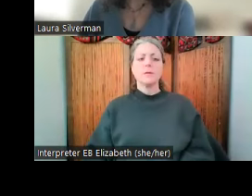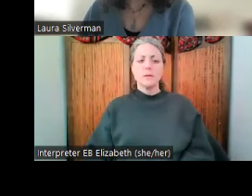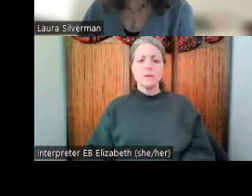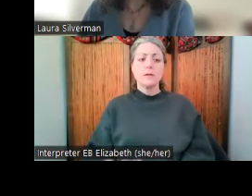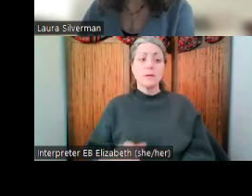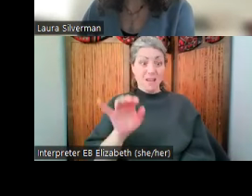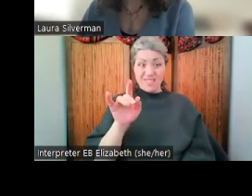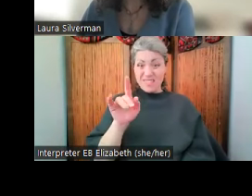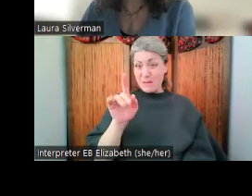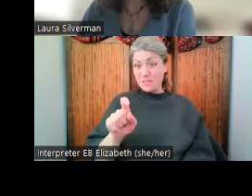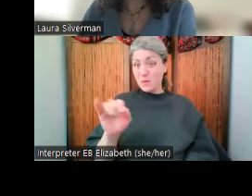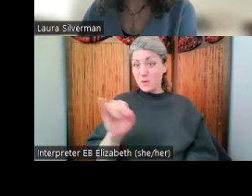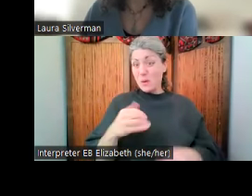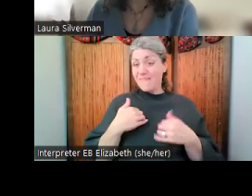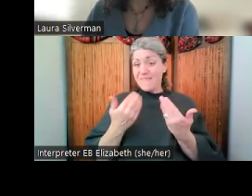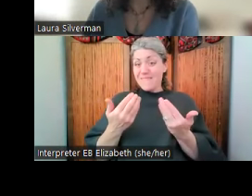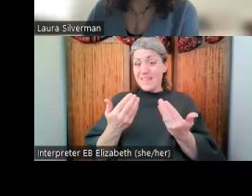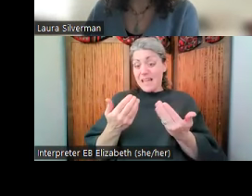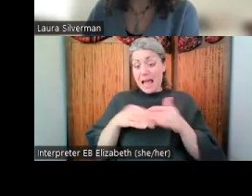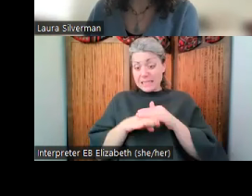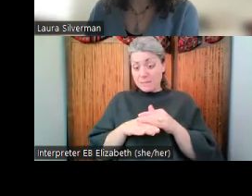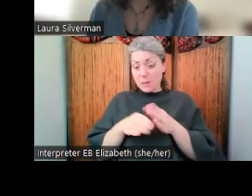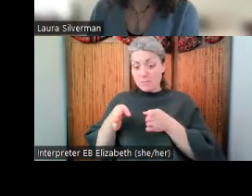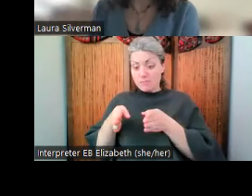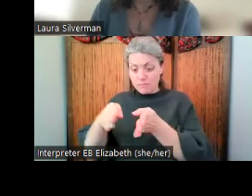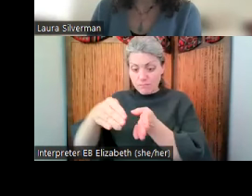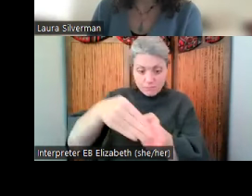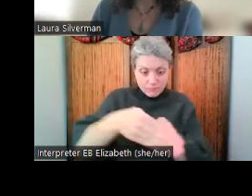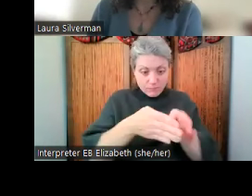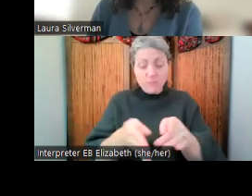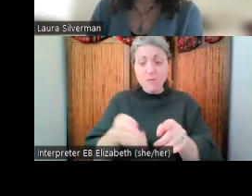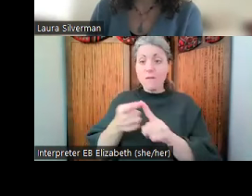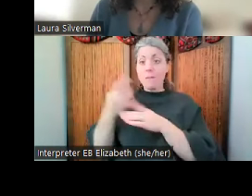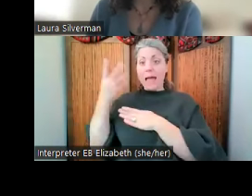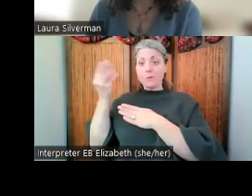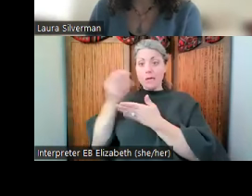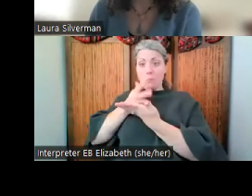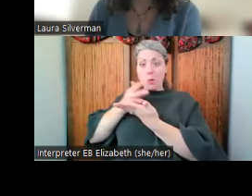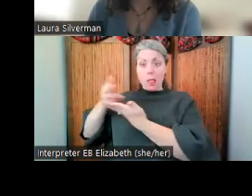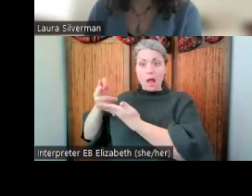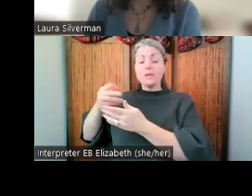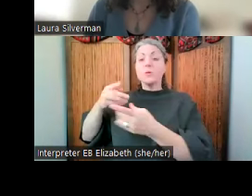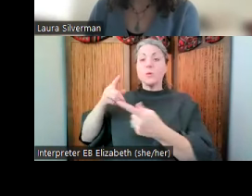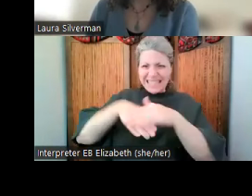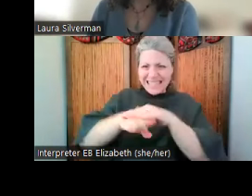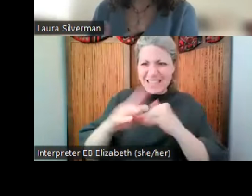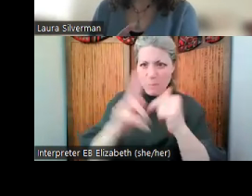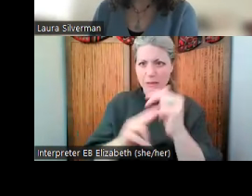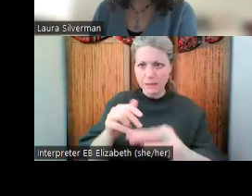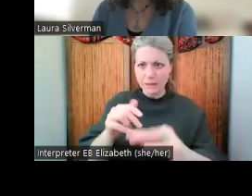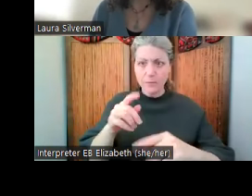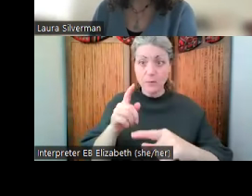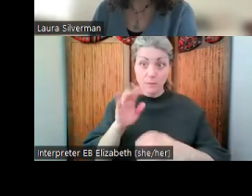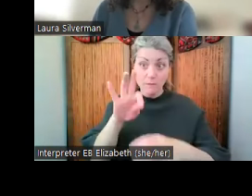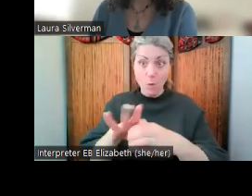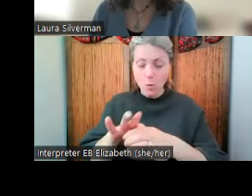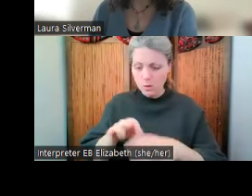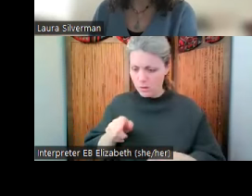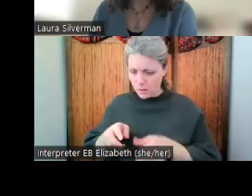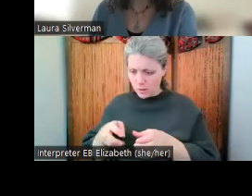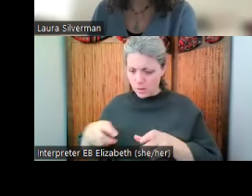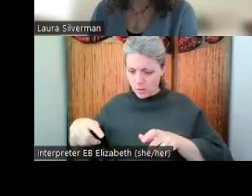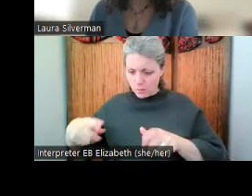accessible path of travel from outside the building into the polling place. And this may include things like